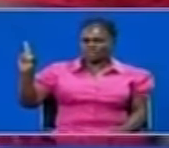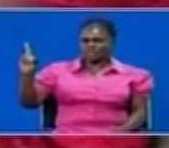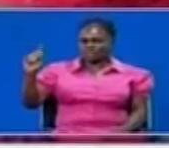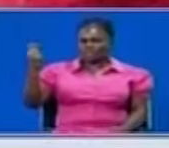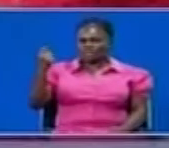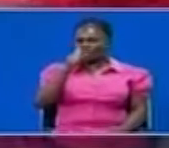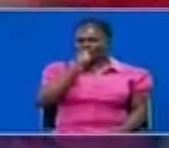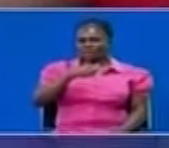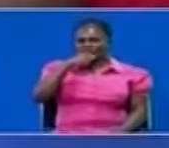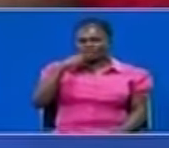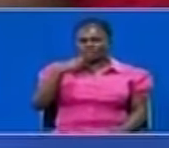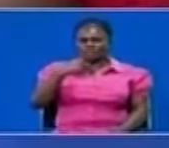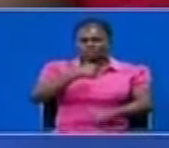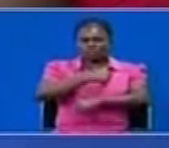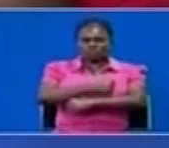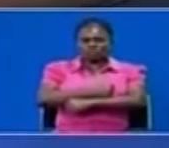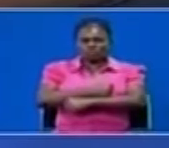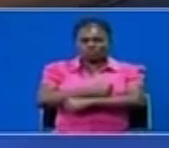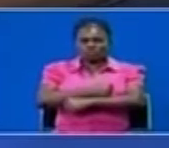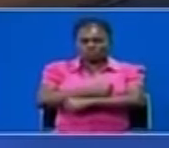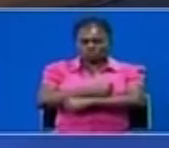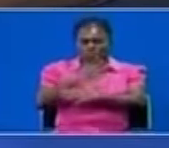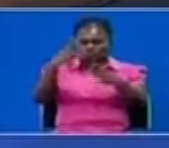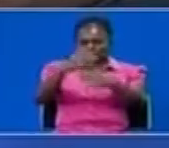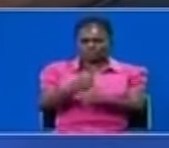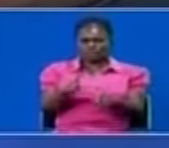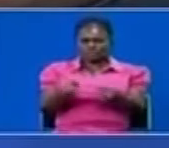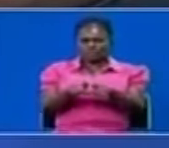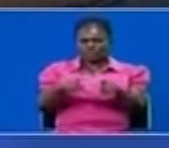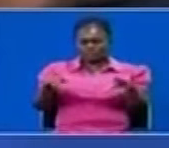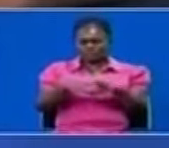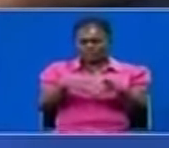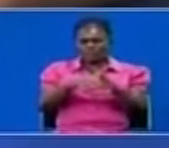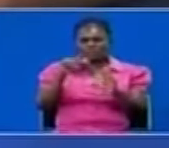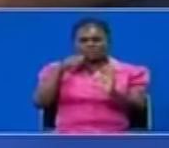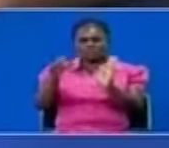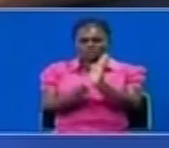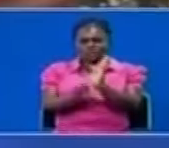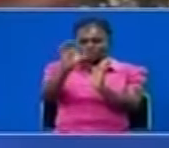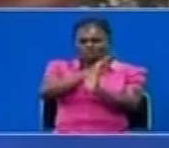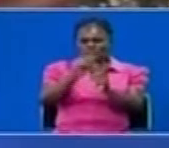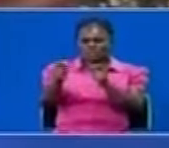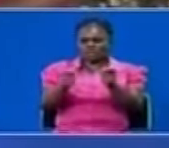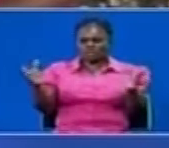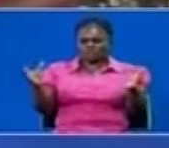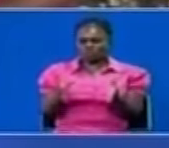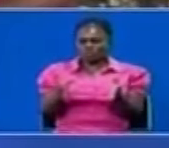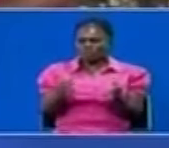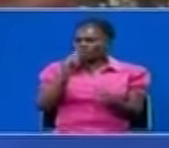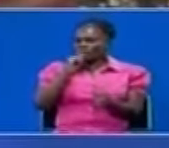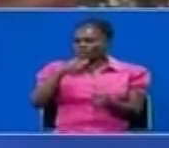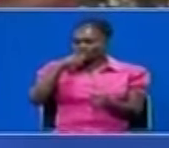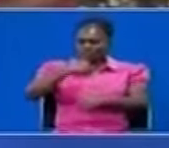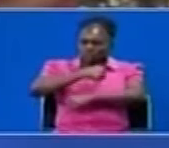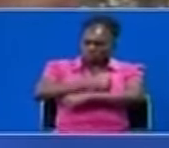Schools Association CEO Peter Ndoro, who was also a member of the new curriculum's steering committee, says private